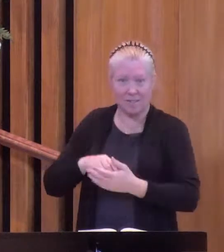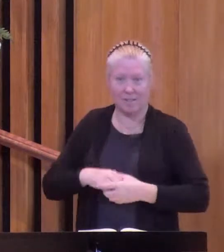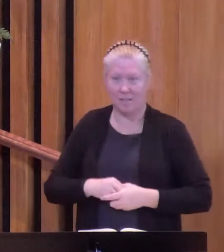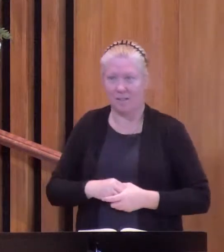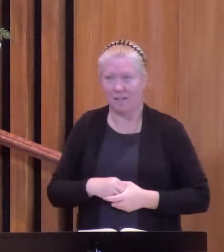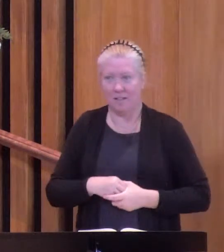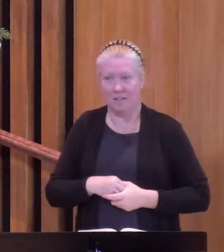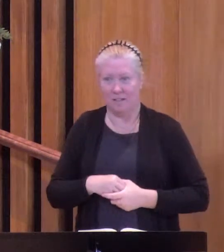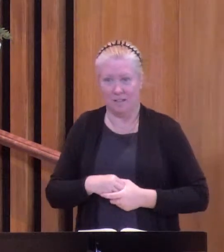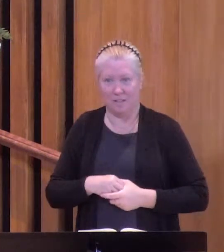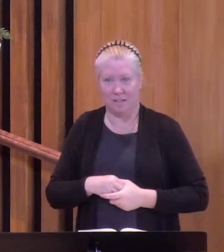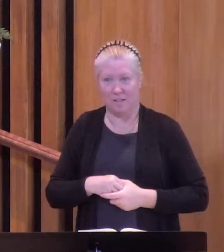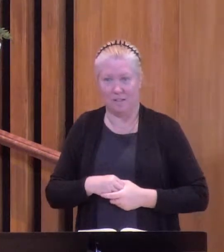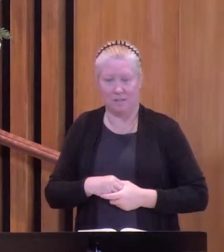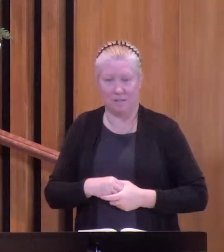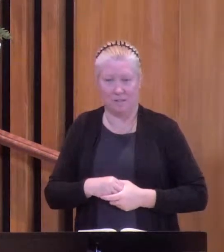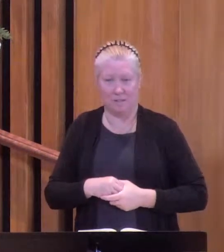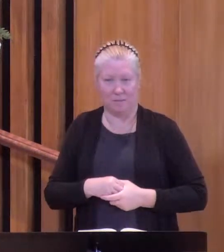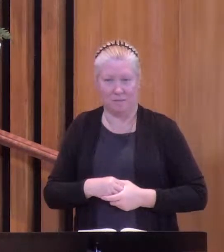to do.